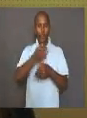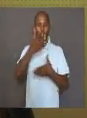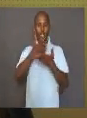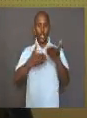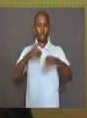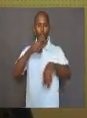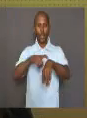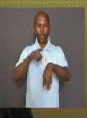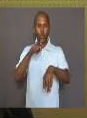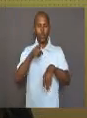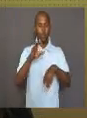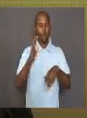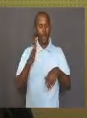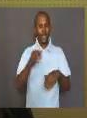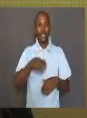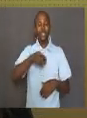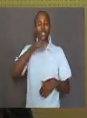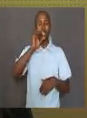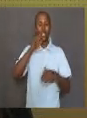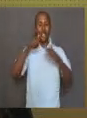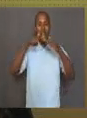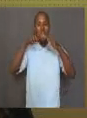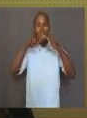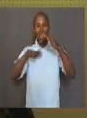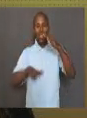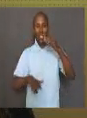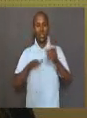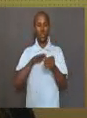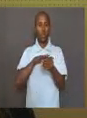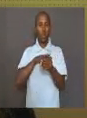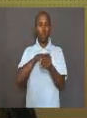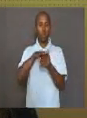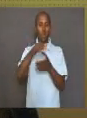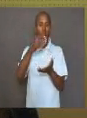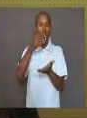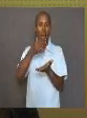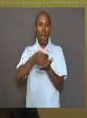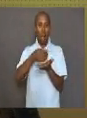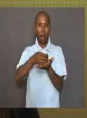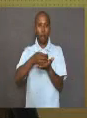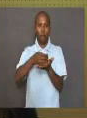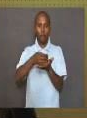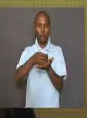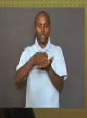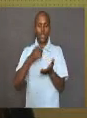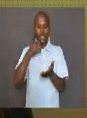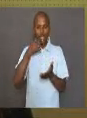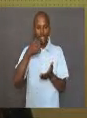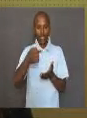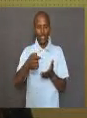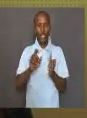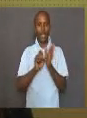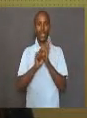Sometimes you might drink less than a full cup of coffee. This is